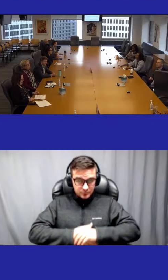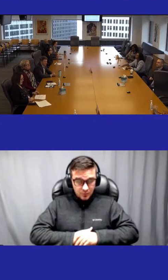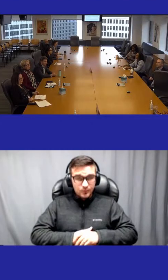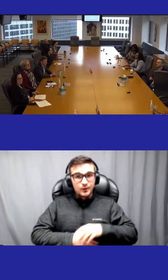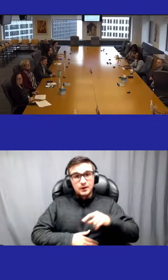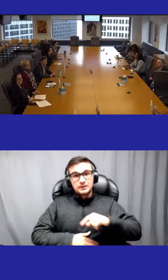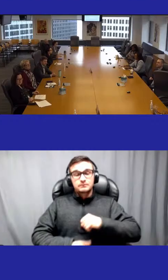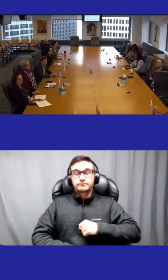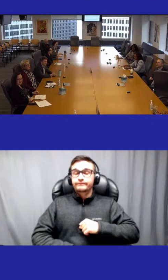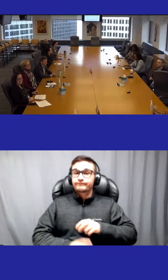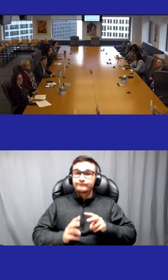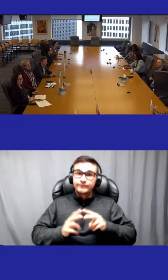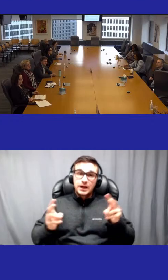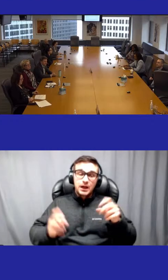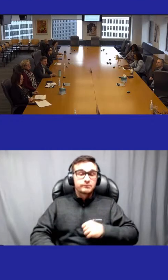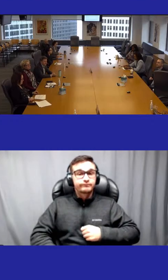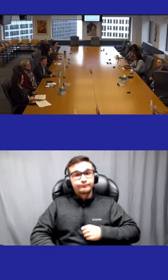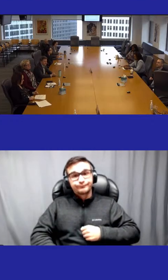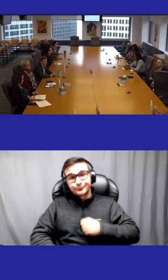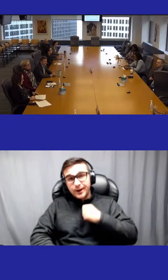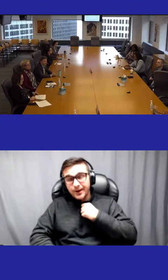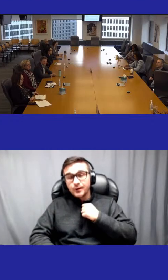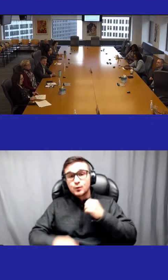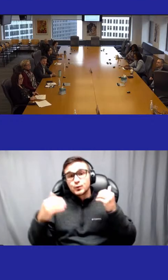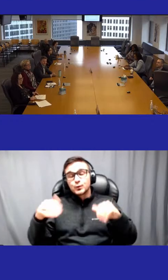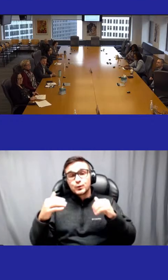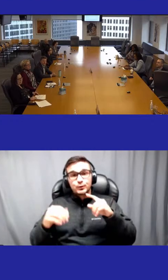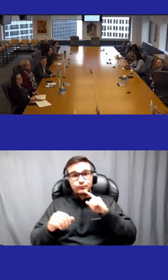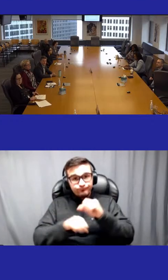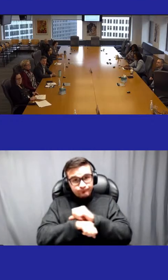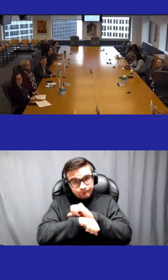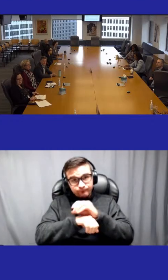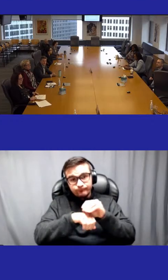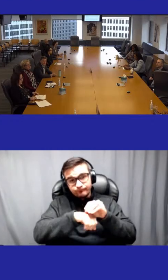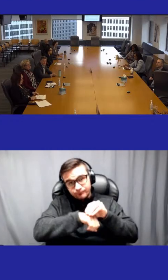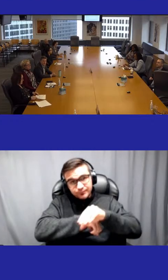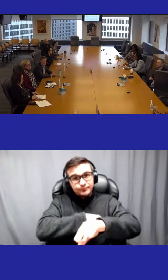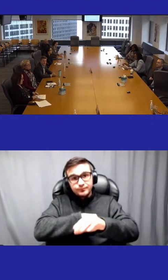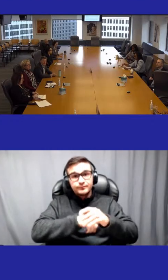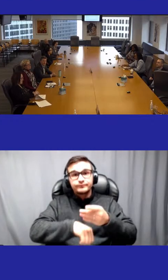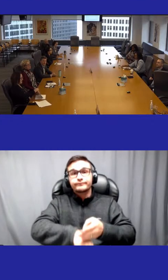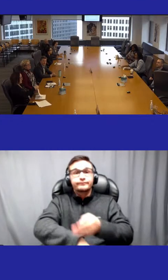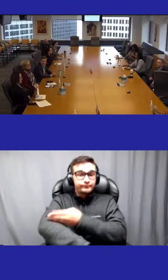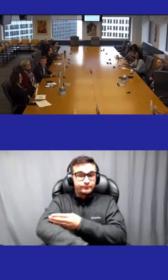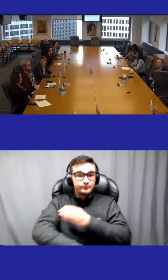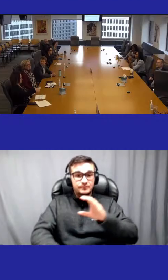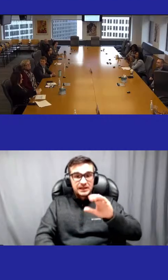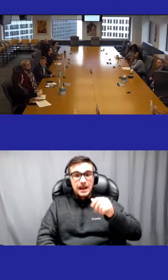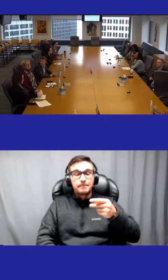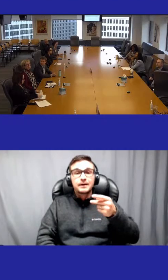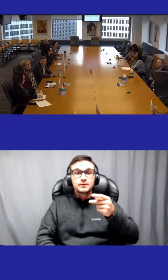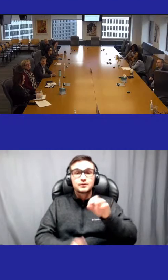there has been a meaningful improvement on the CAP score. Next